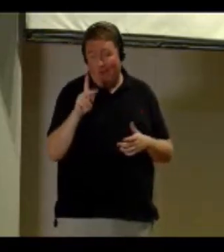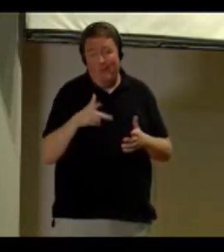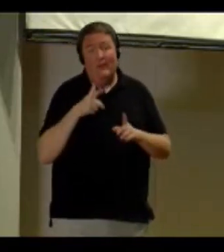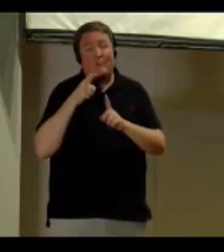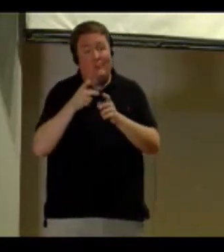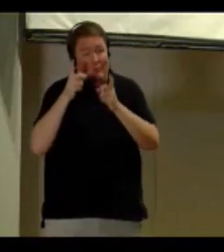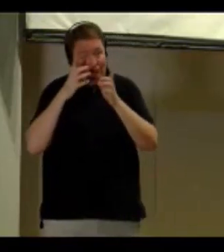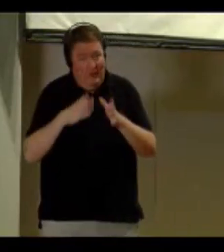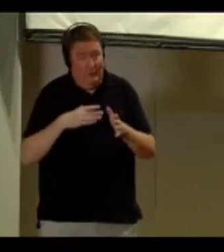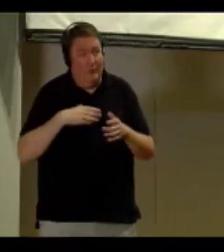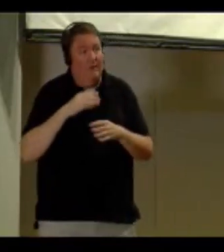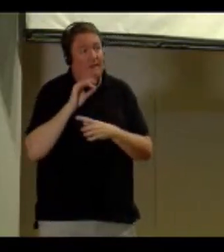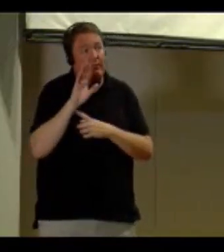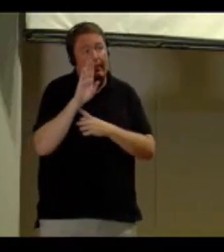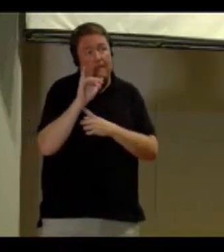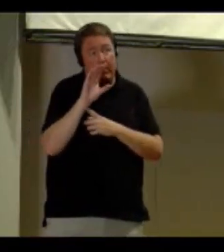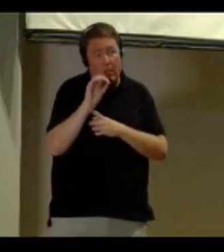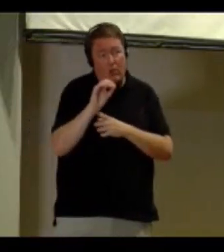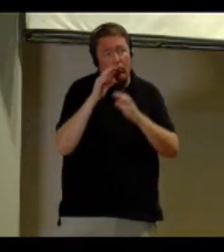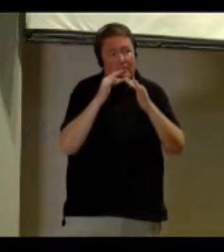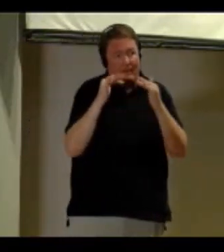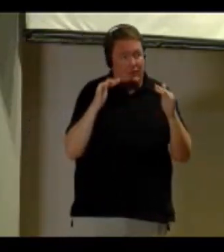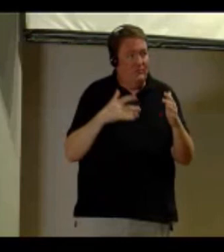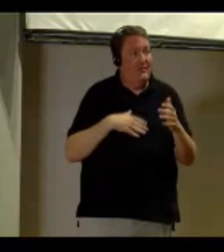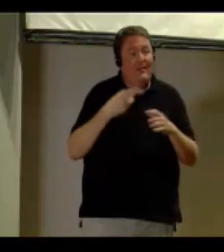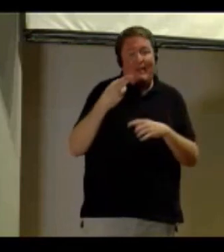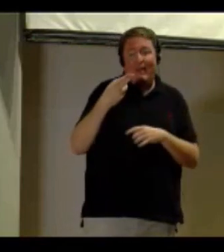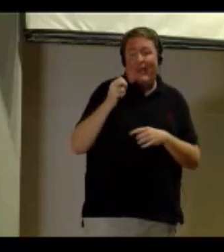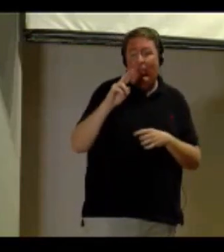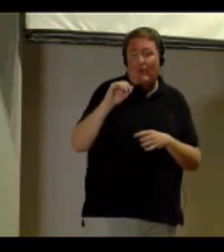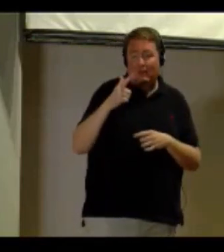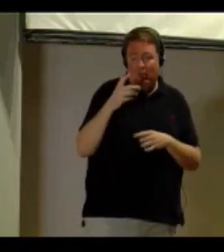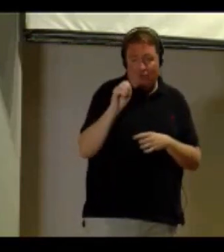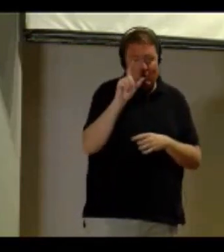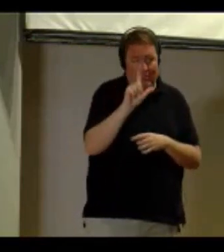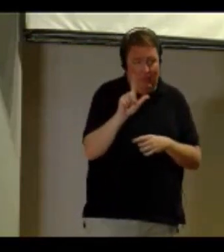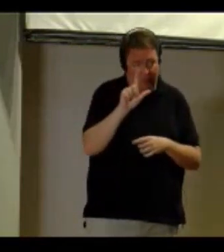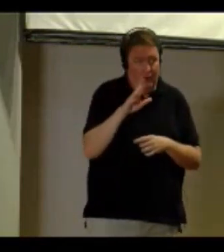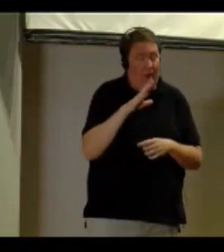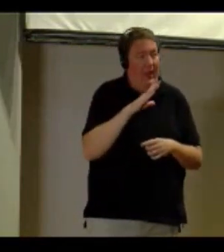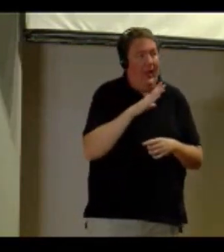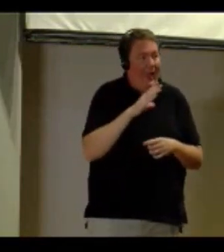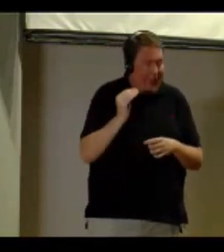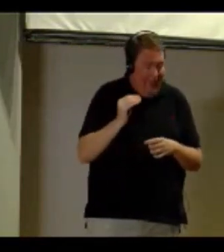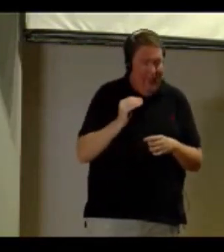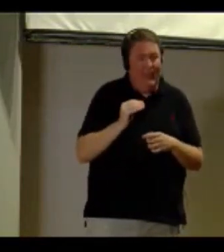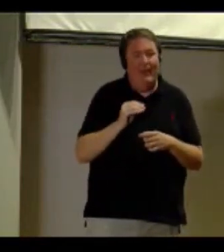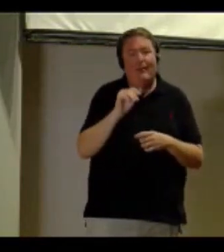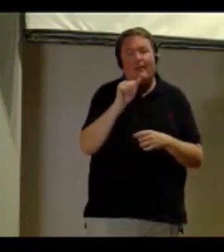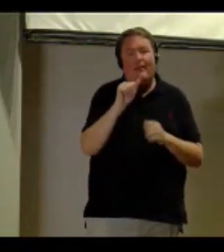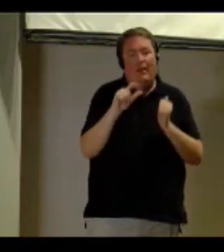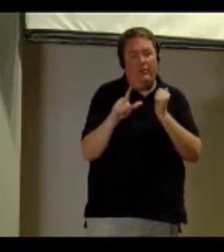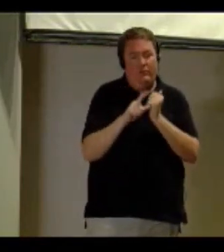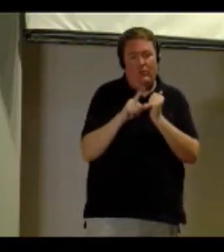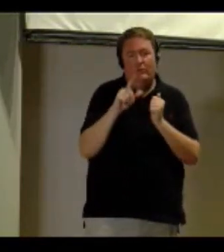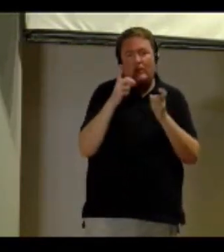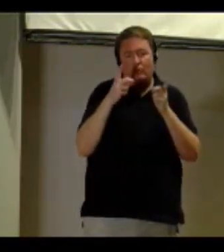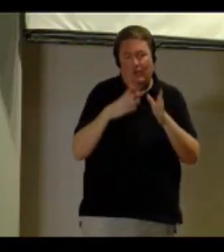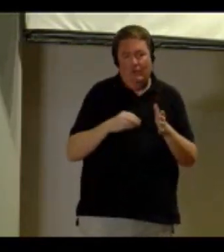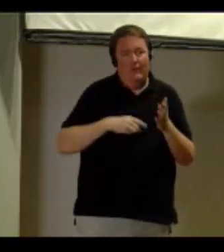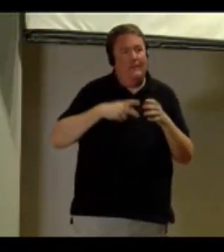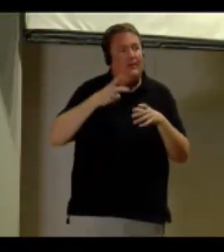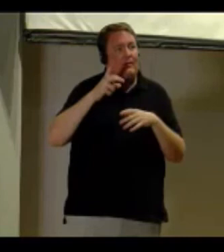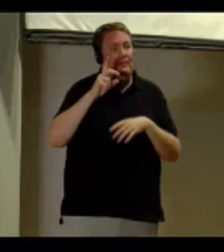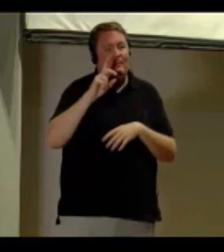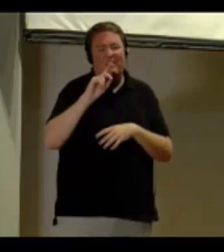Biodiversity Heritage Library and Associate Director of the Digital